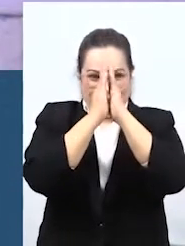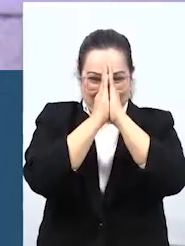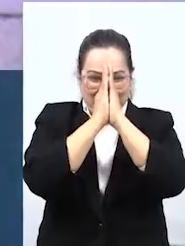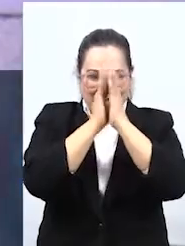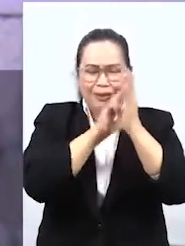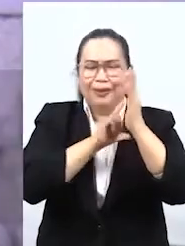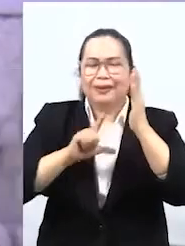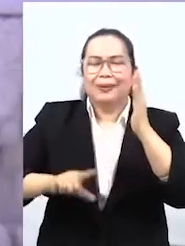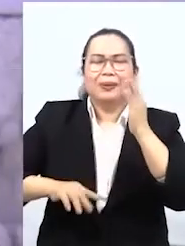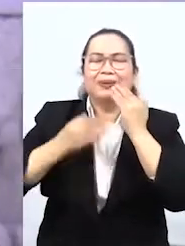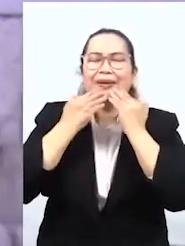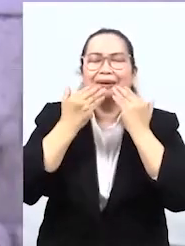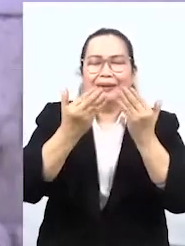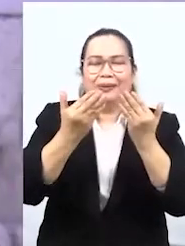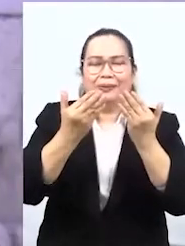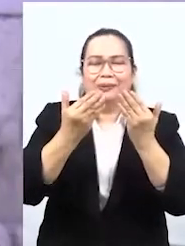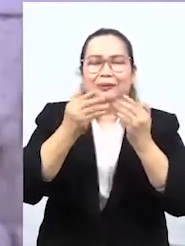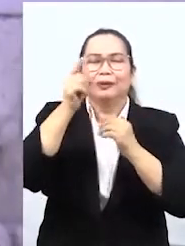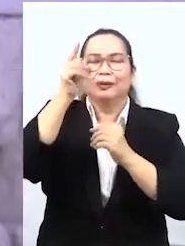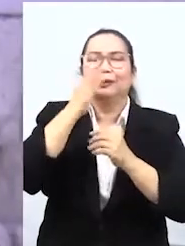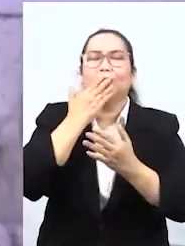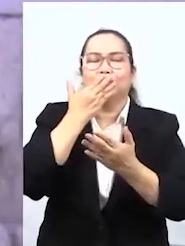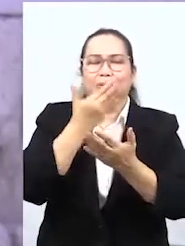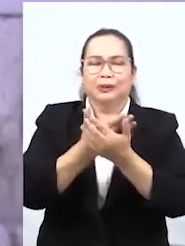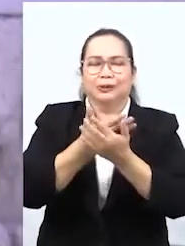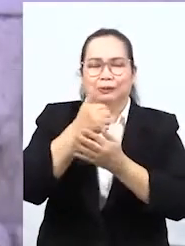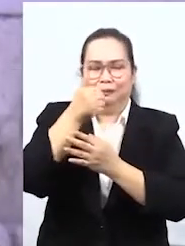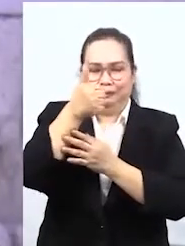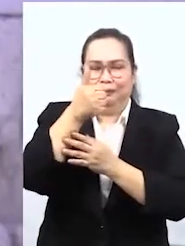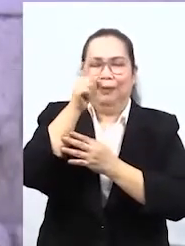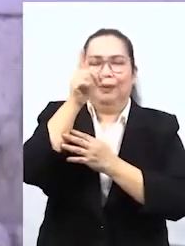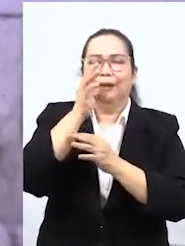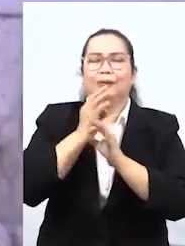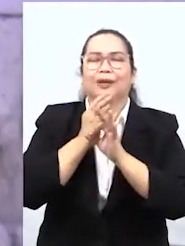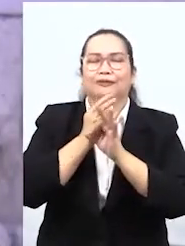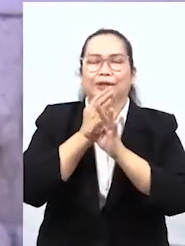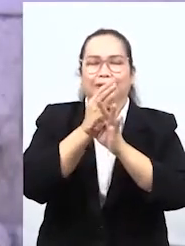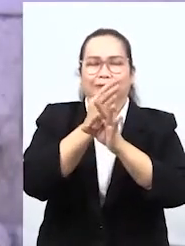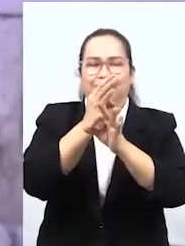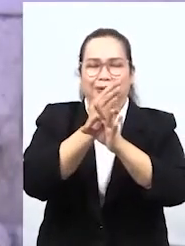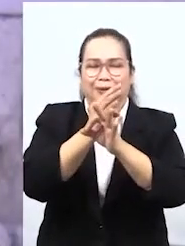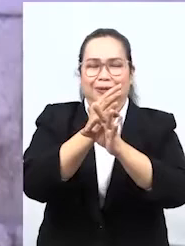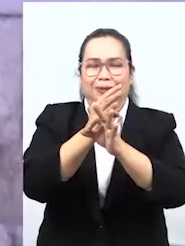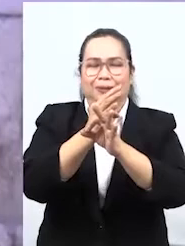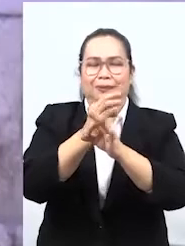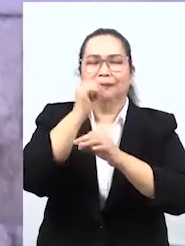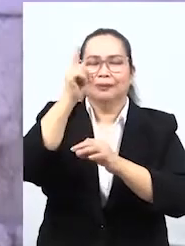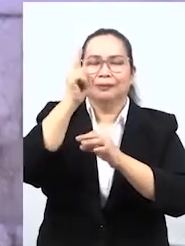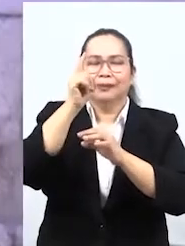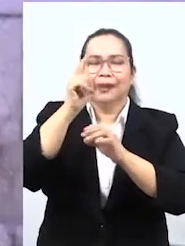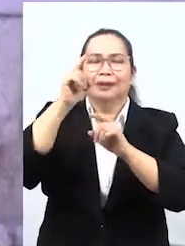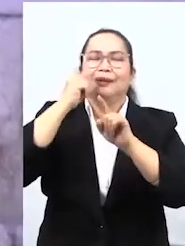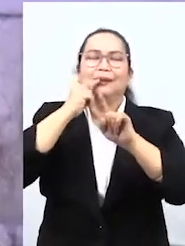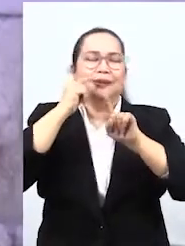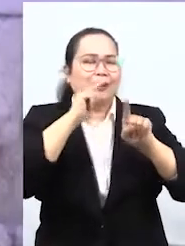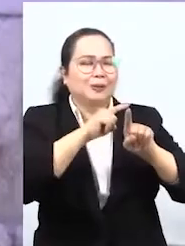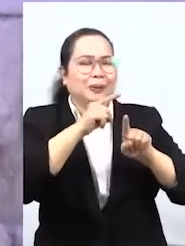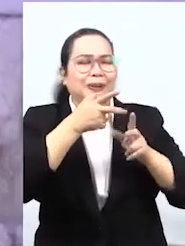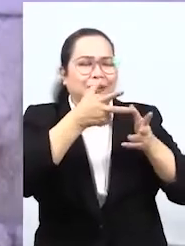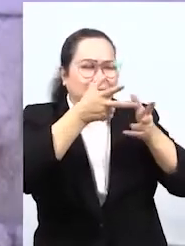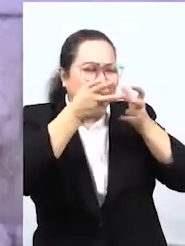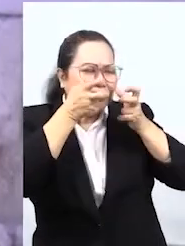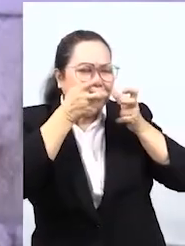Lord thank you you you are good you are faithful you respond you hear